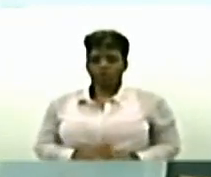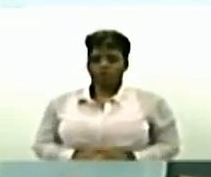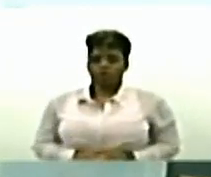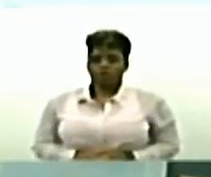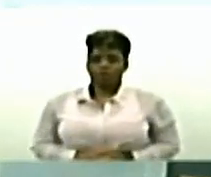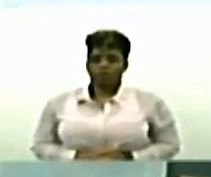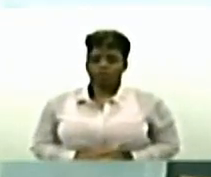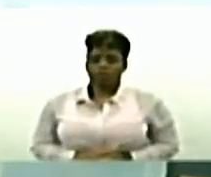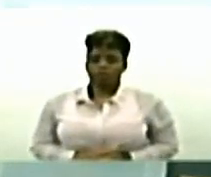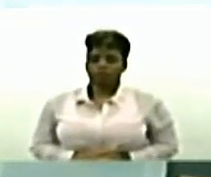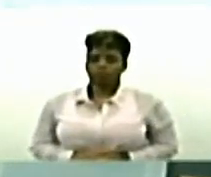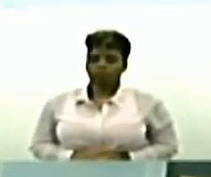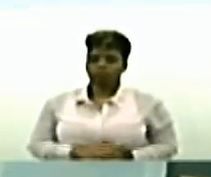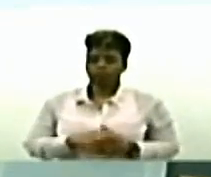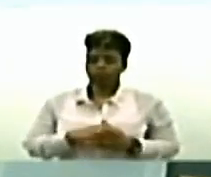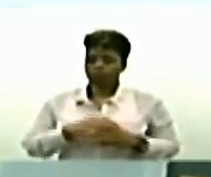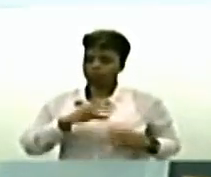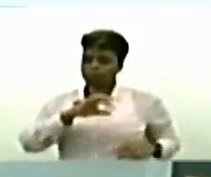policing